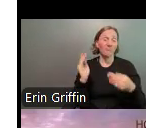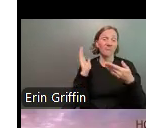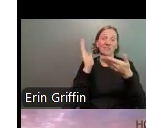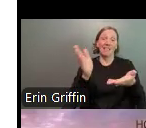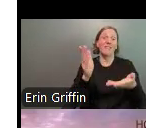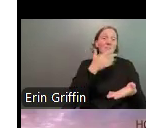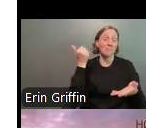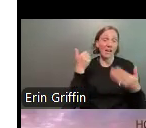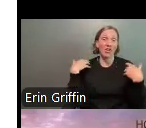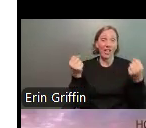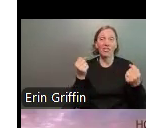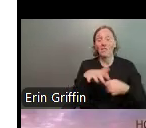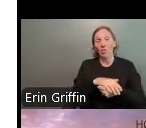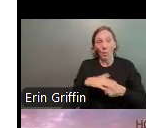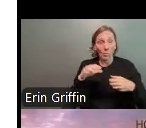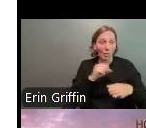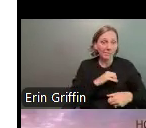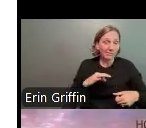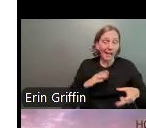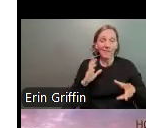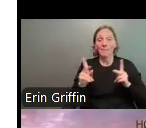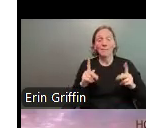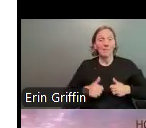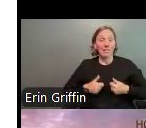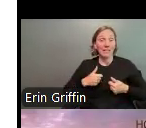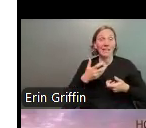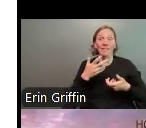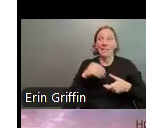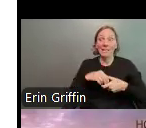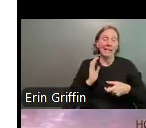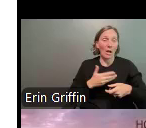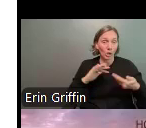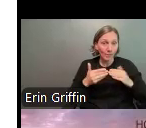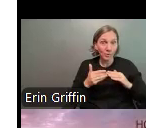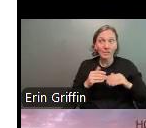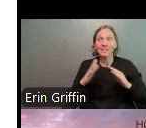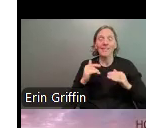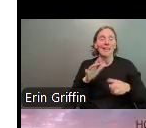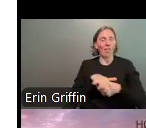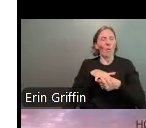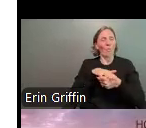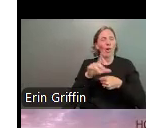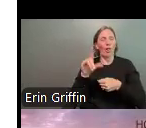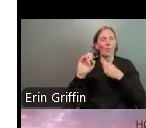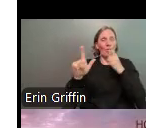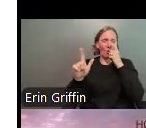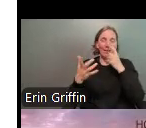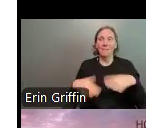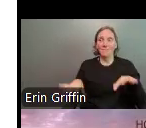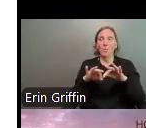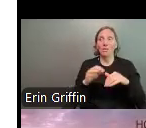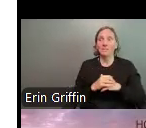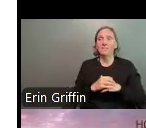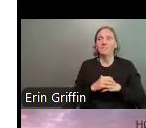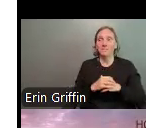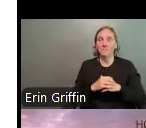who know Washington state, who live and reside in the communities that we serve, and that's part of us being local. We deliver care that makes a difference by